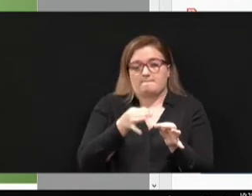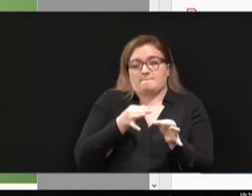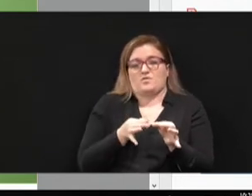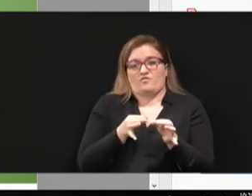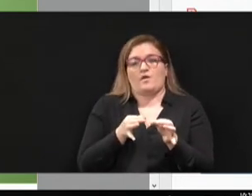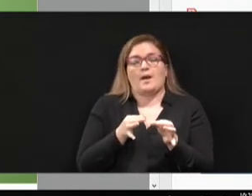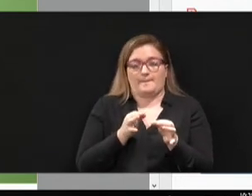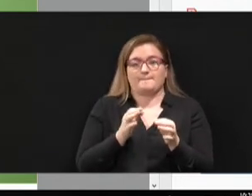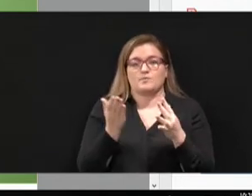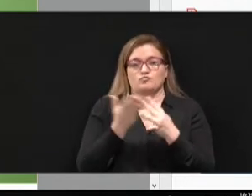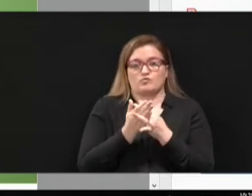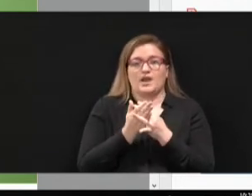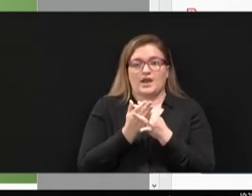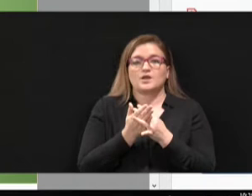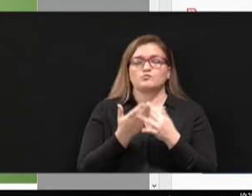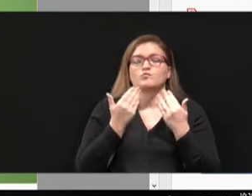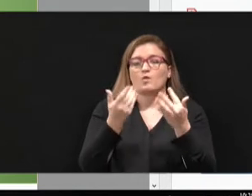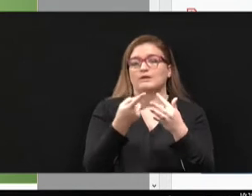what is OG.